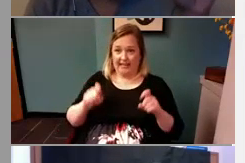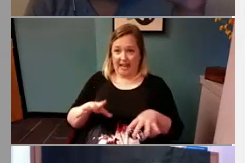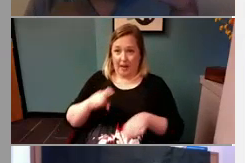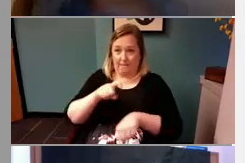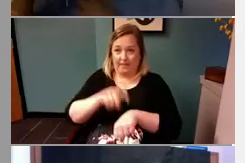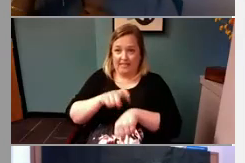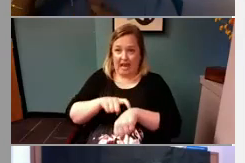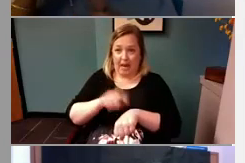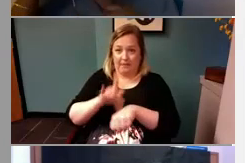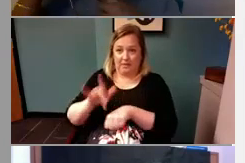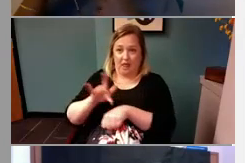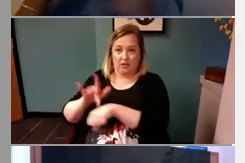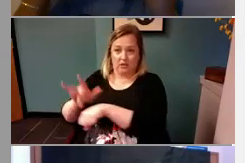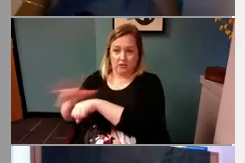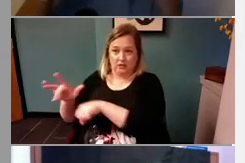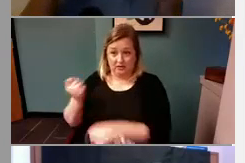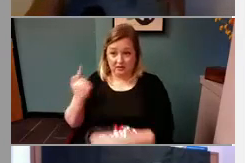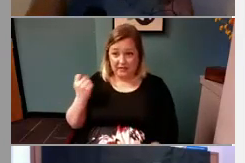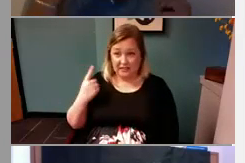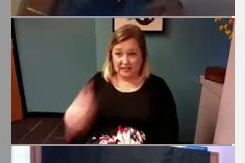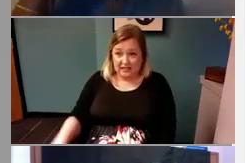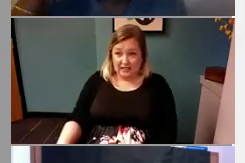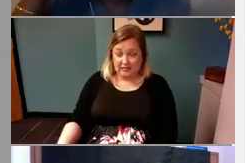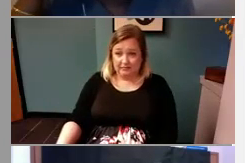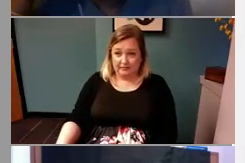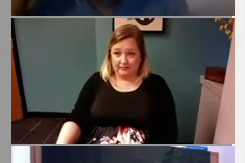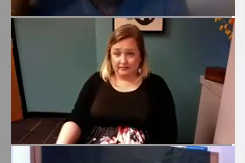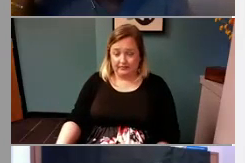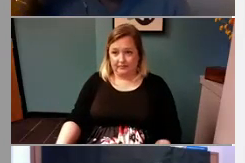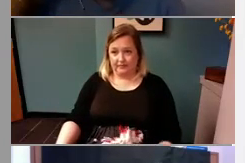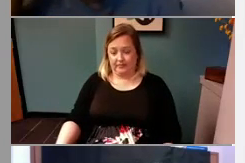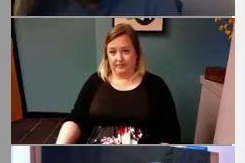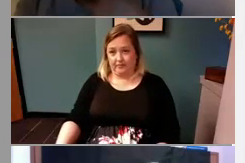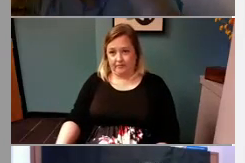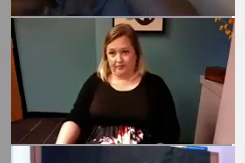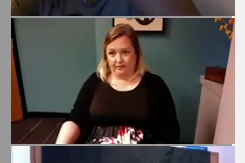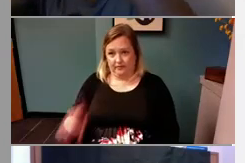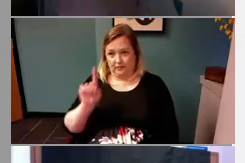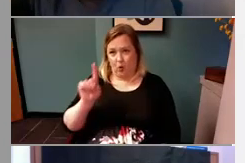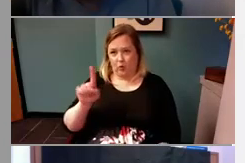Does that make sense? And I want you guys to type out the answer while I get my classes. Give me 1 second.